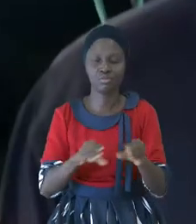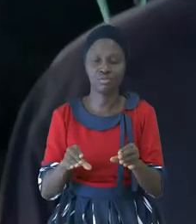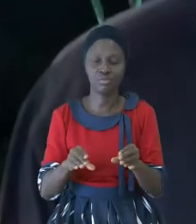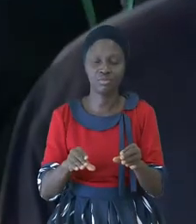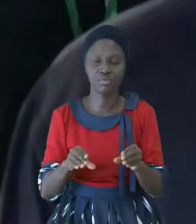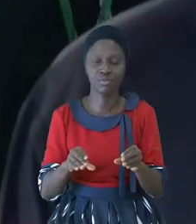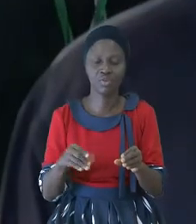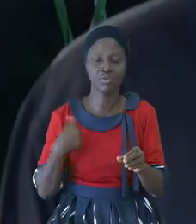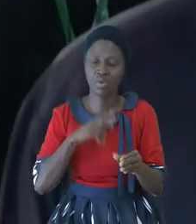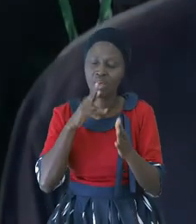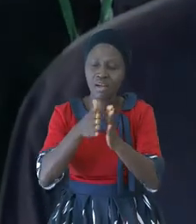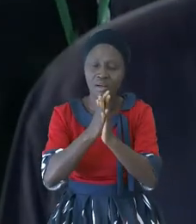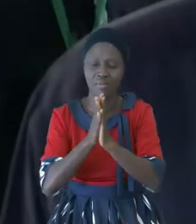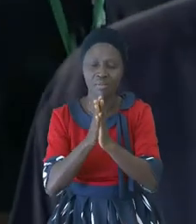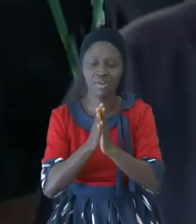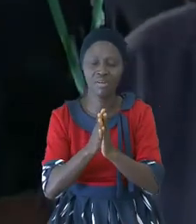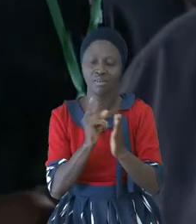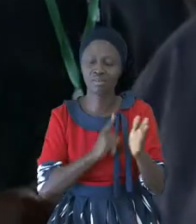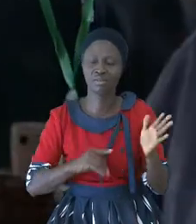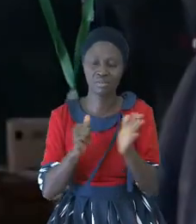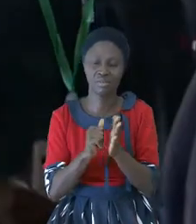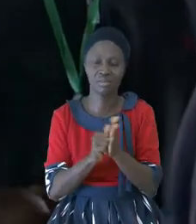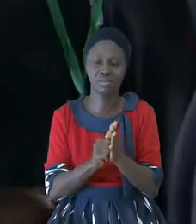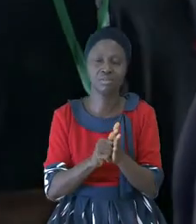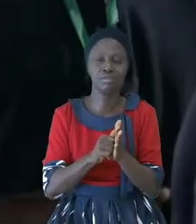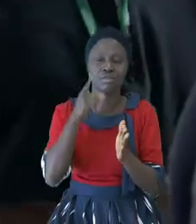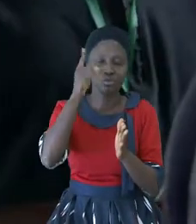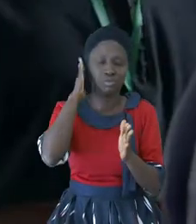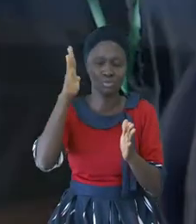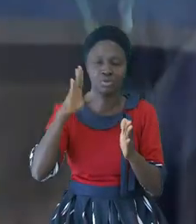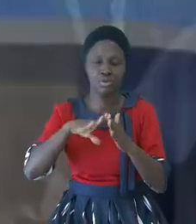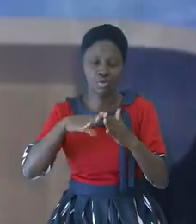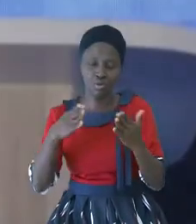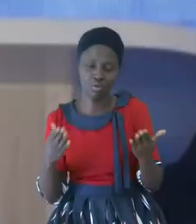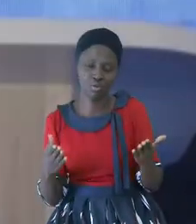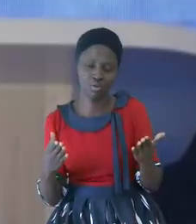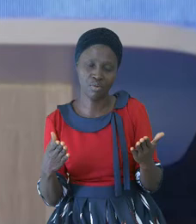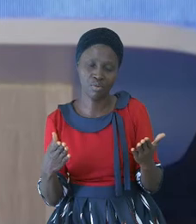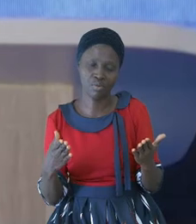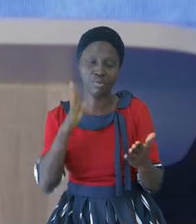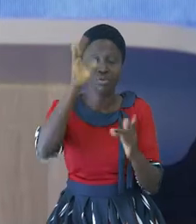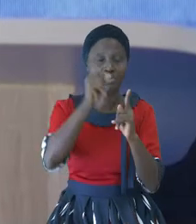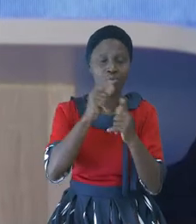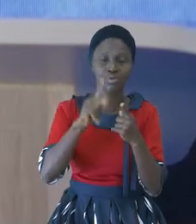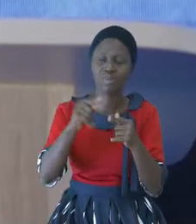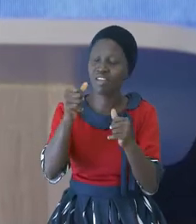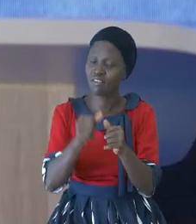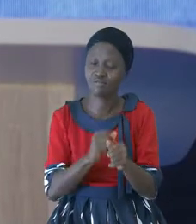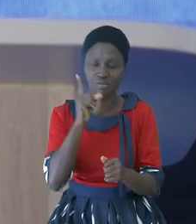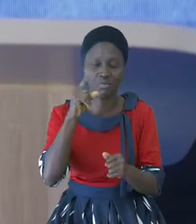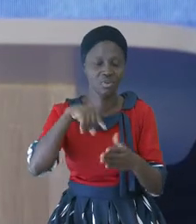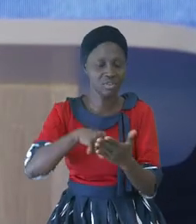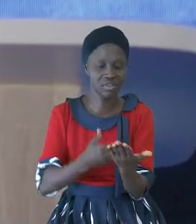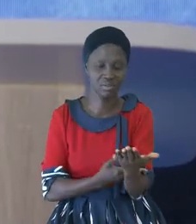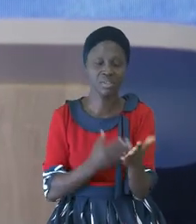asking, Lord, that you expound, expose your word to everyone this morning. Amen. That